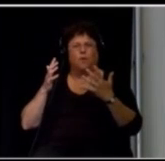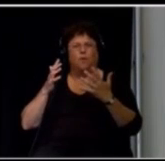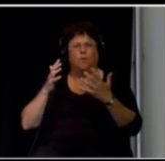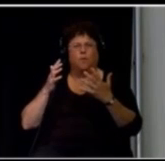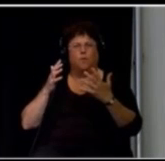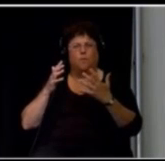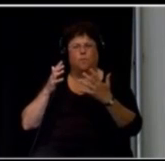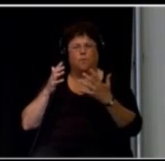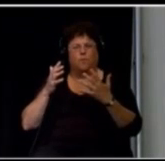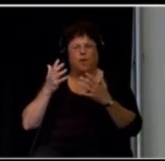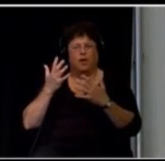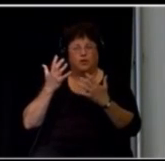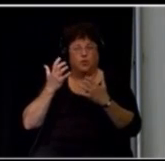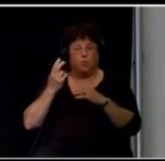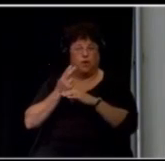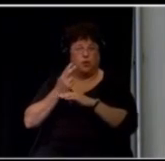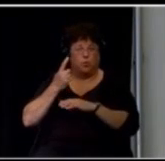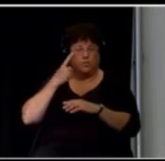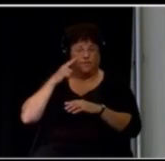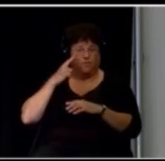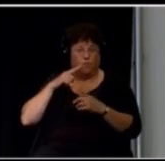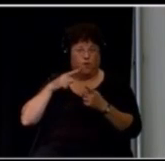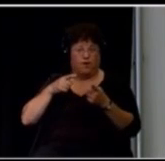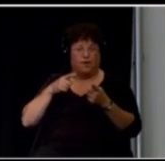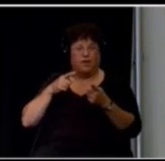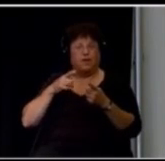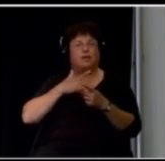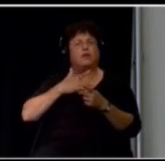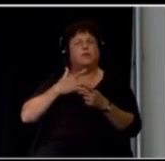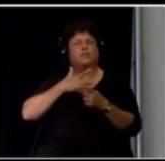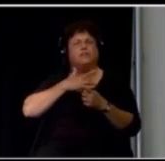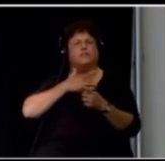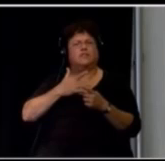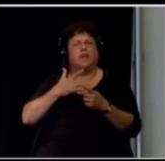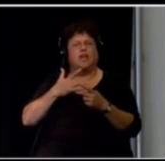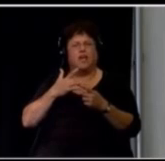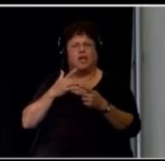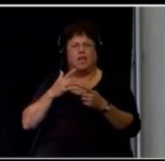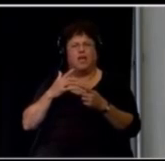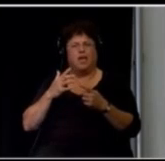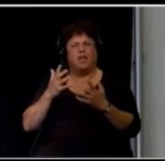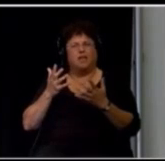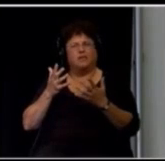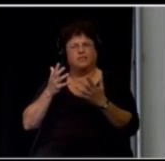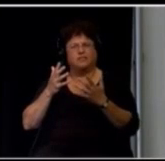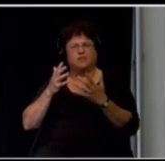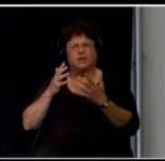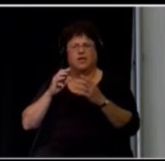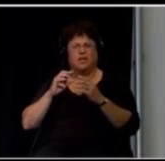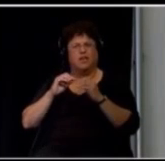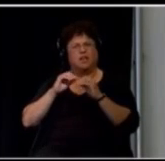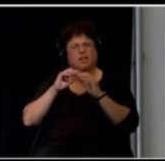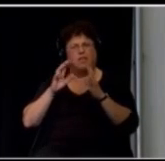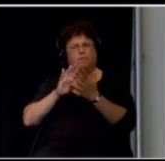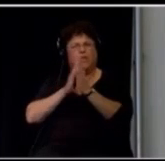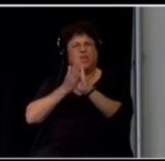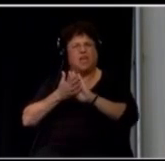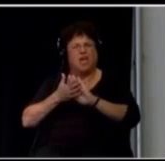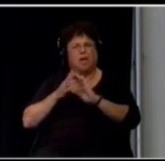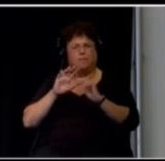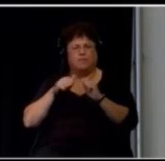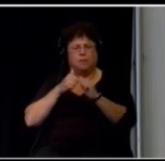that you'd want to use it for. I mean, usually it tends to bifurcate quite clearly into either a